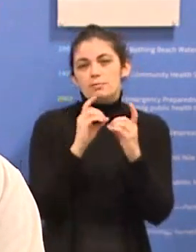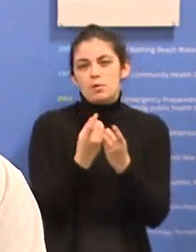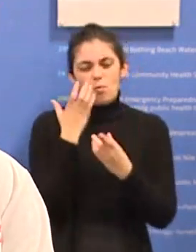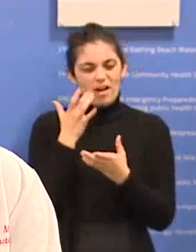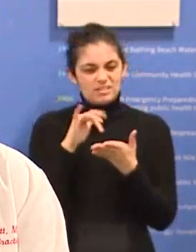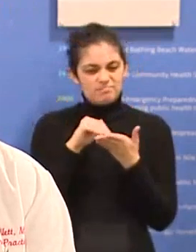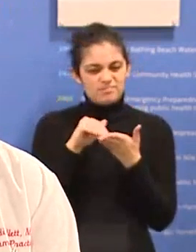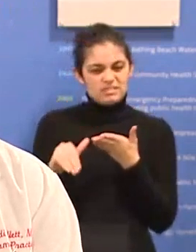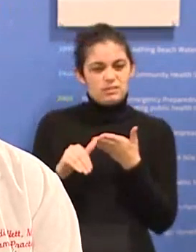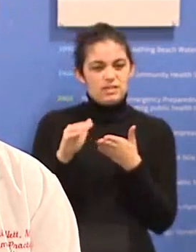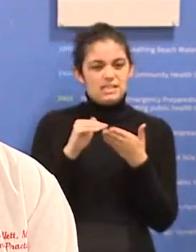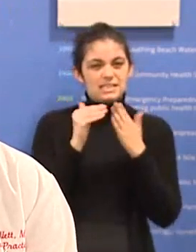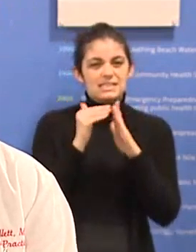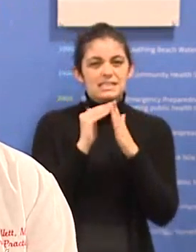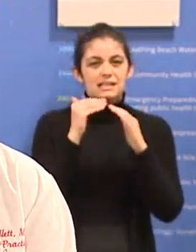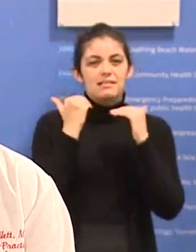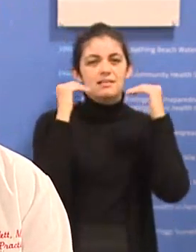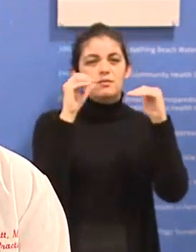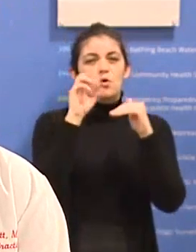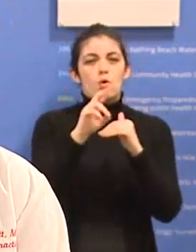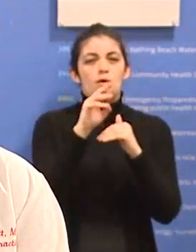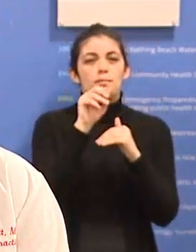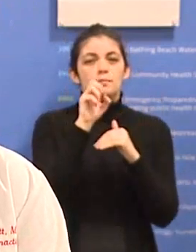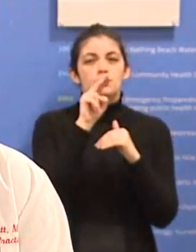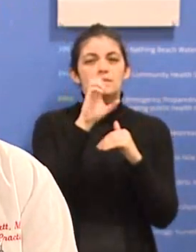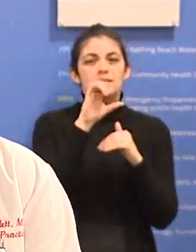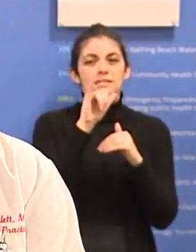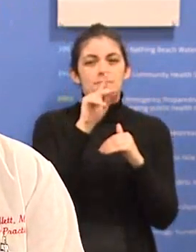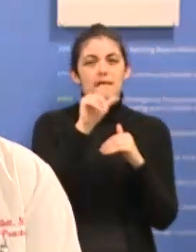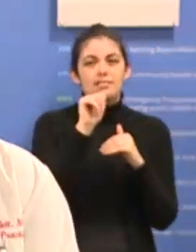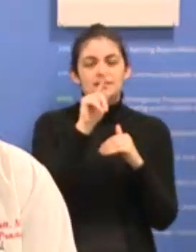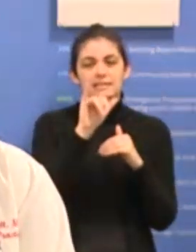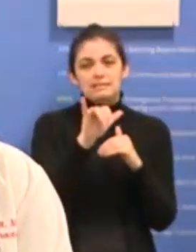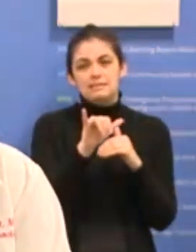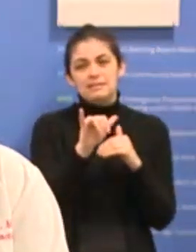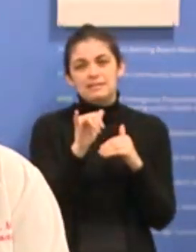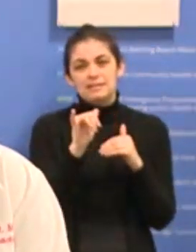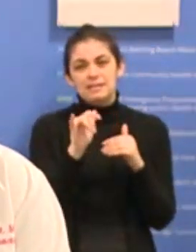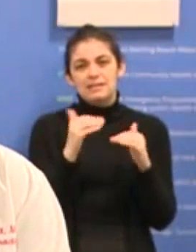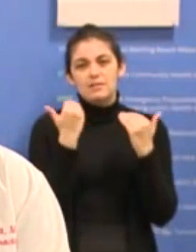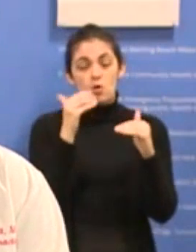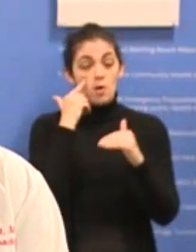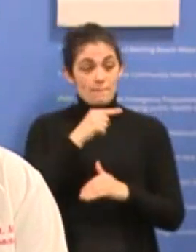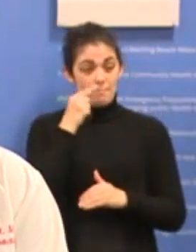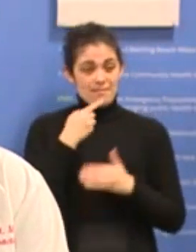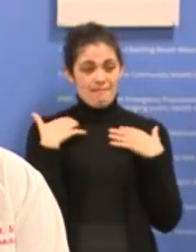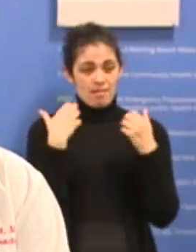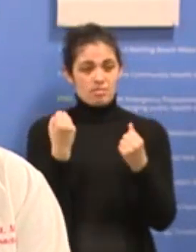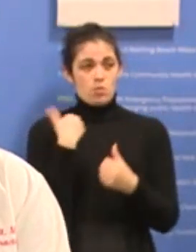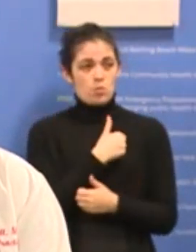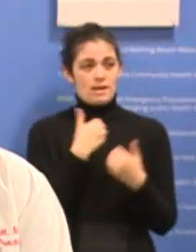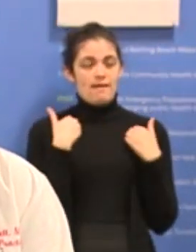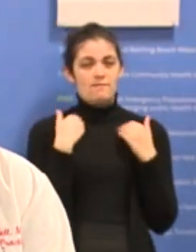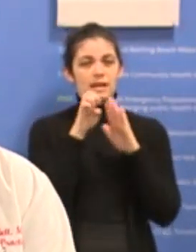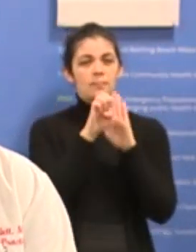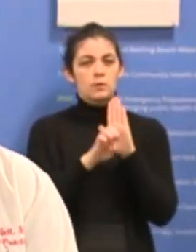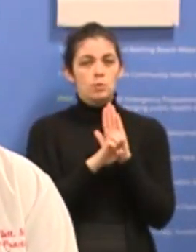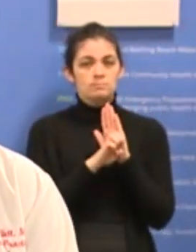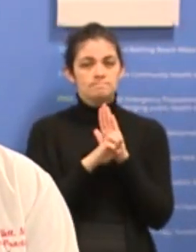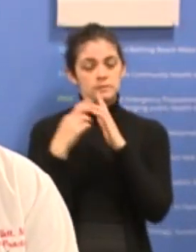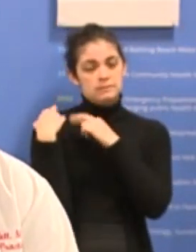not releasing city level or municipality level data? In public health, we have an ethical